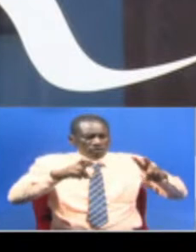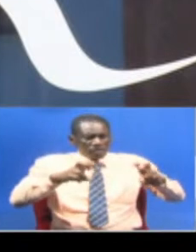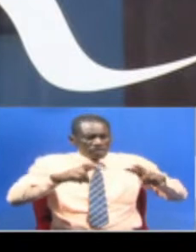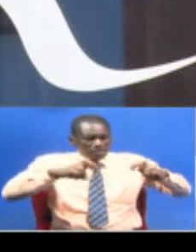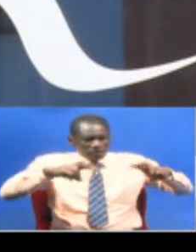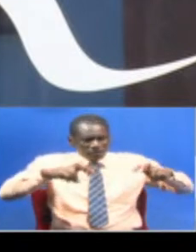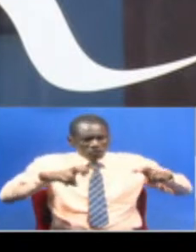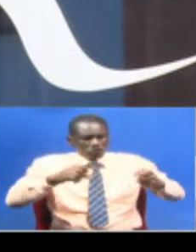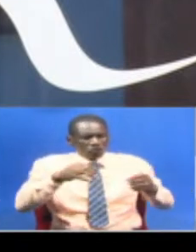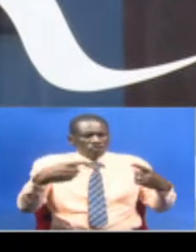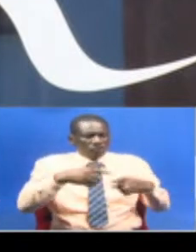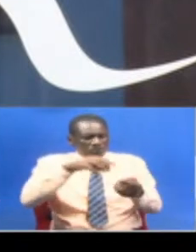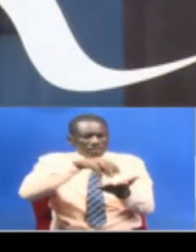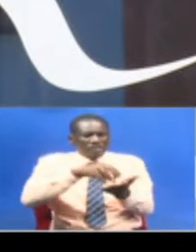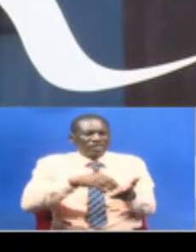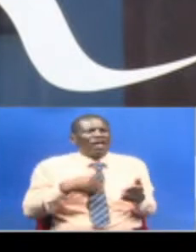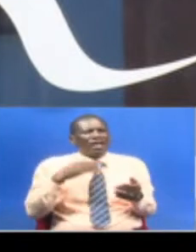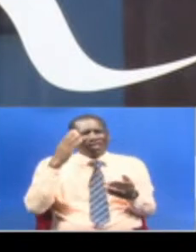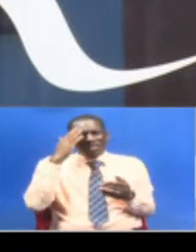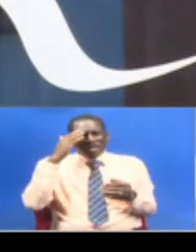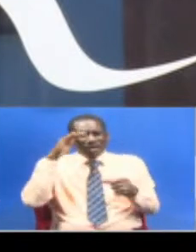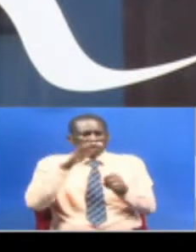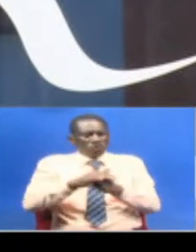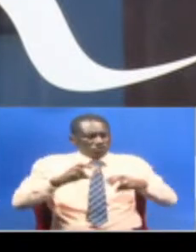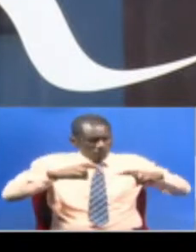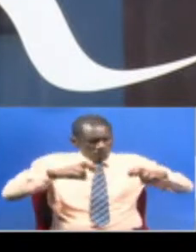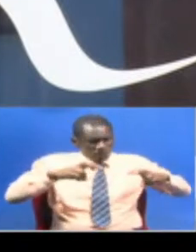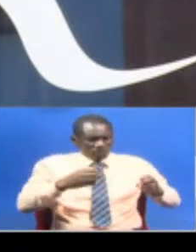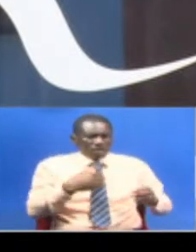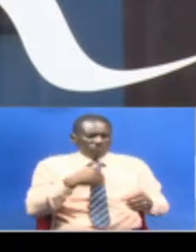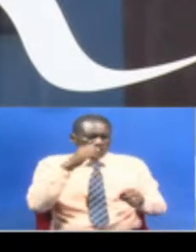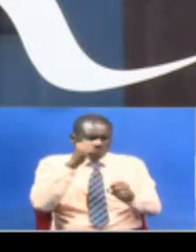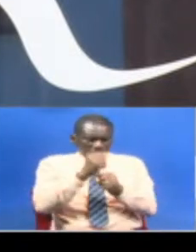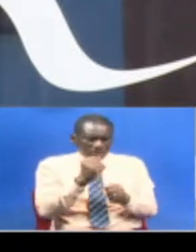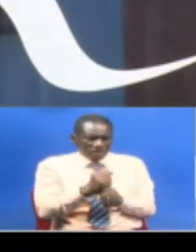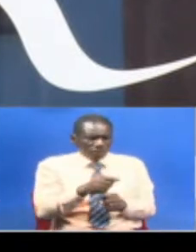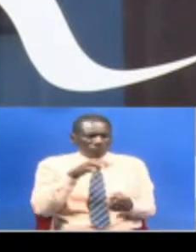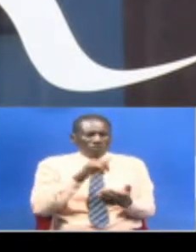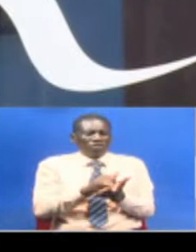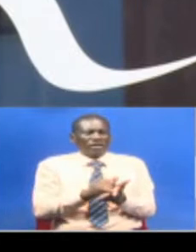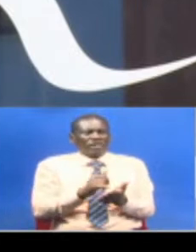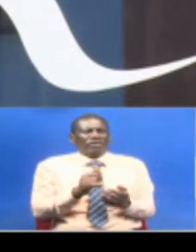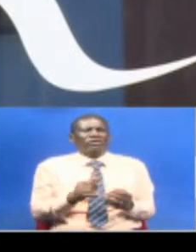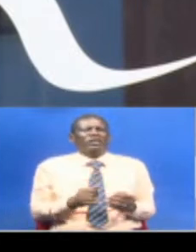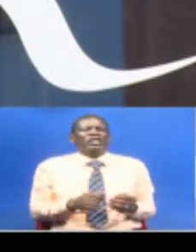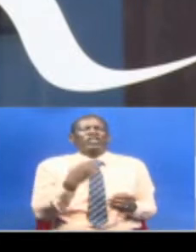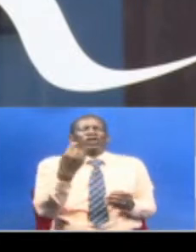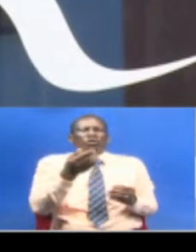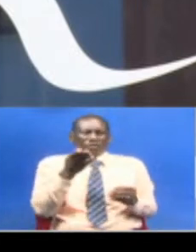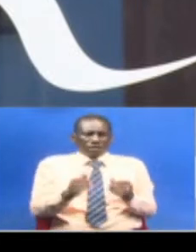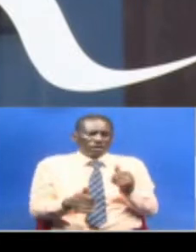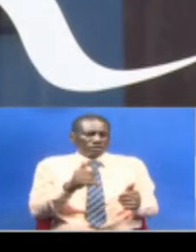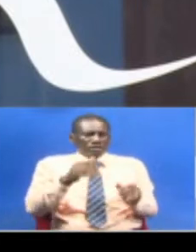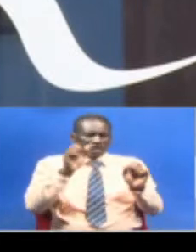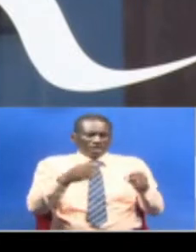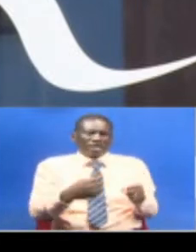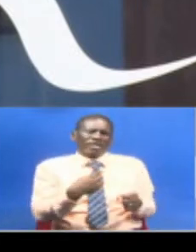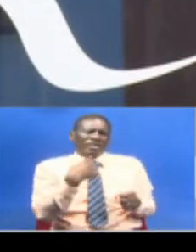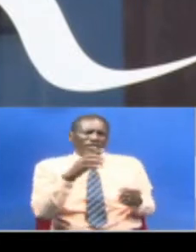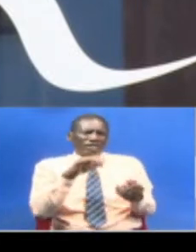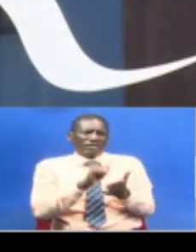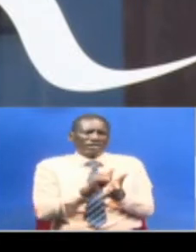investigations of cases, I think a lot of investigations has to be put into that. Perhaps the only thing that I can point out is